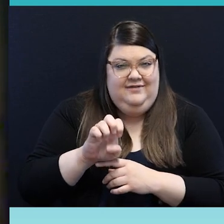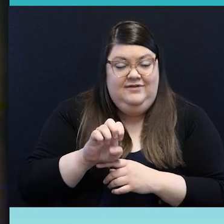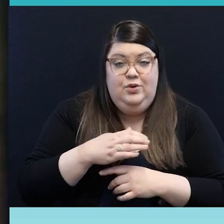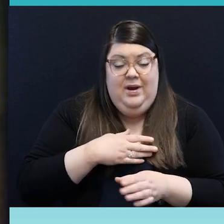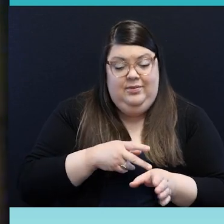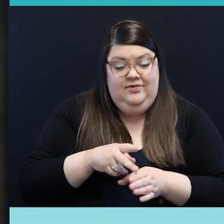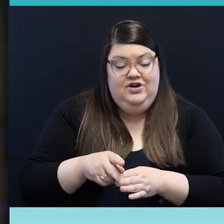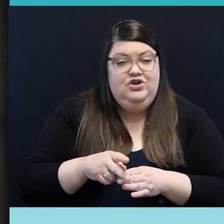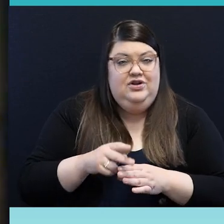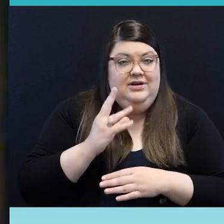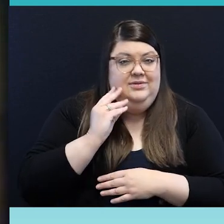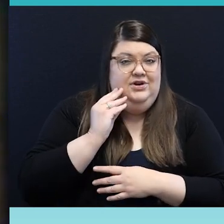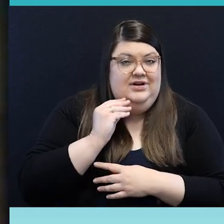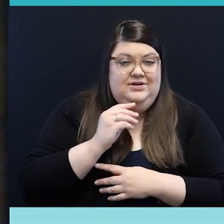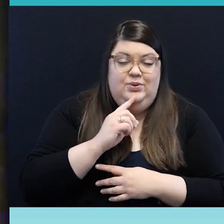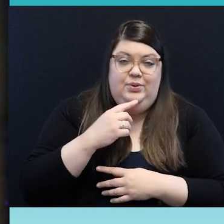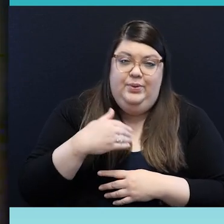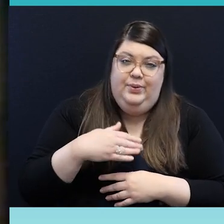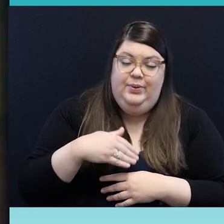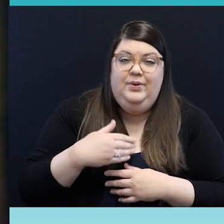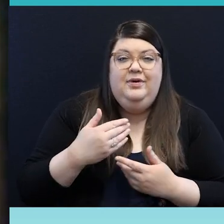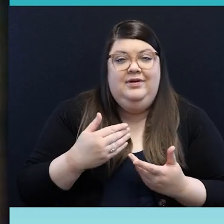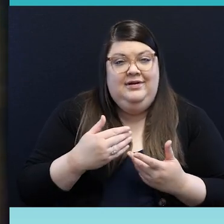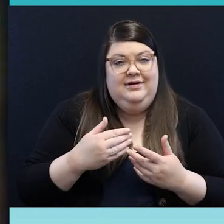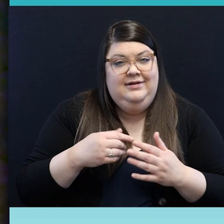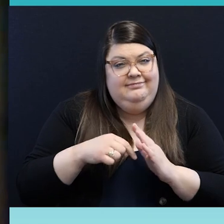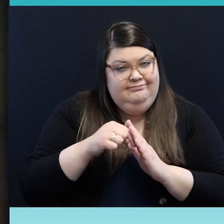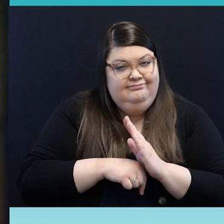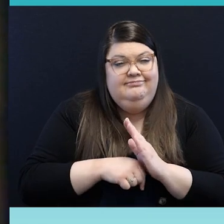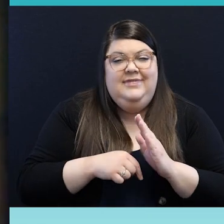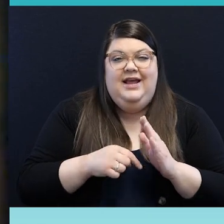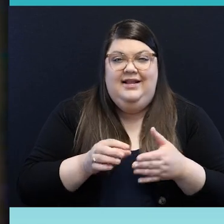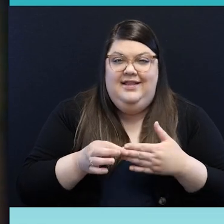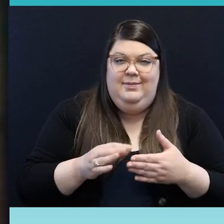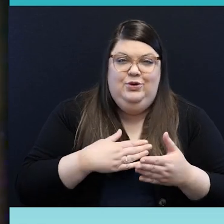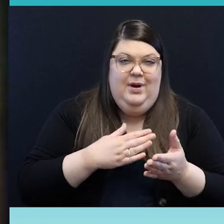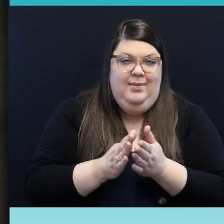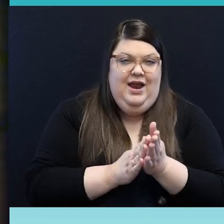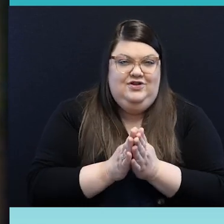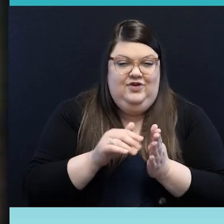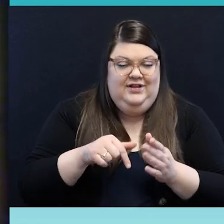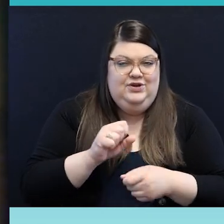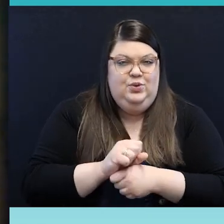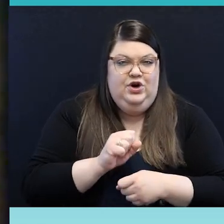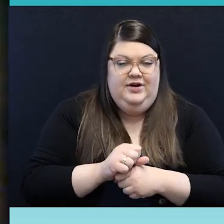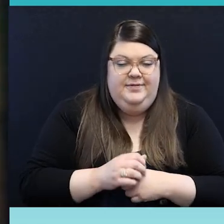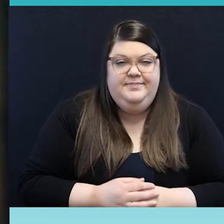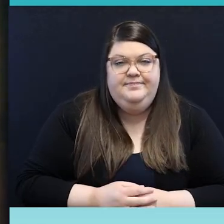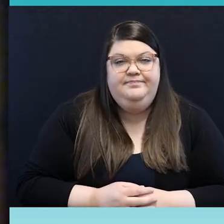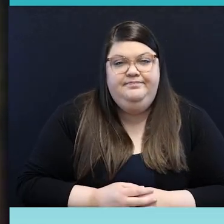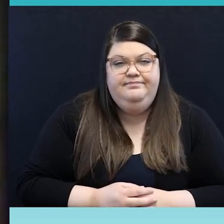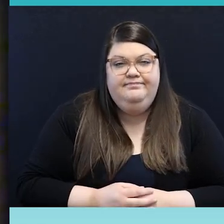professional experiences have been profound and led me to my passion for this work.